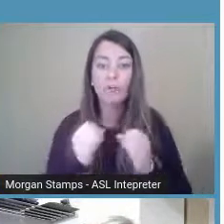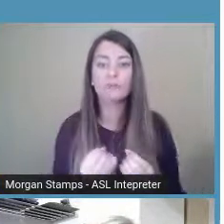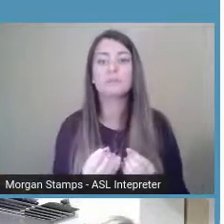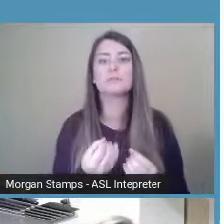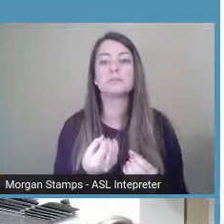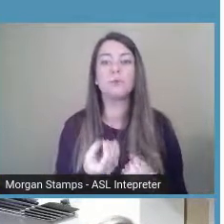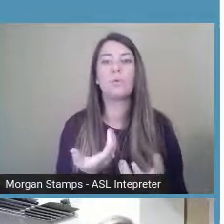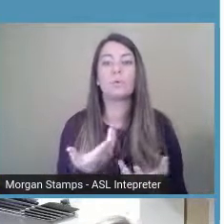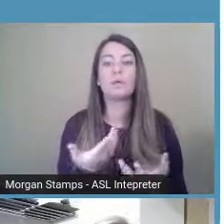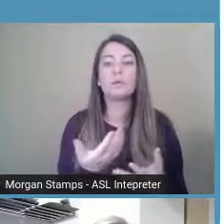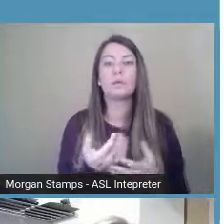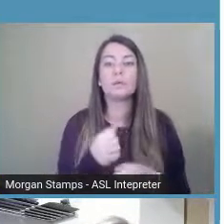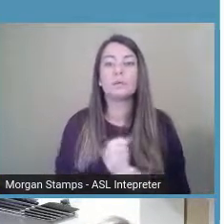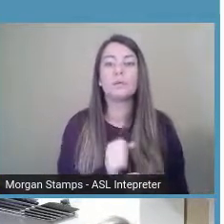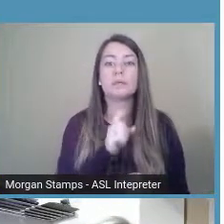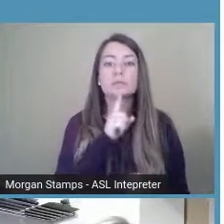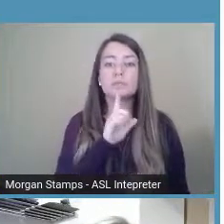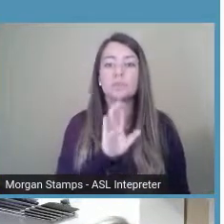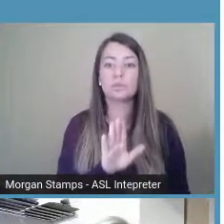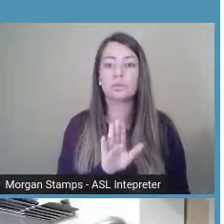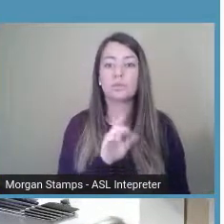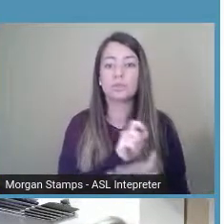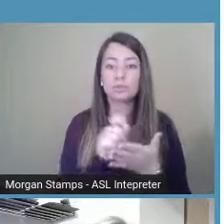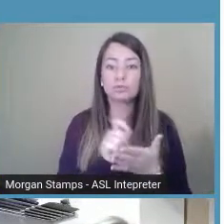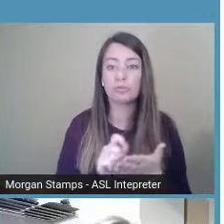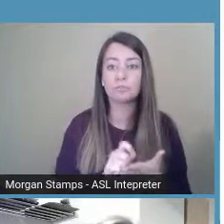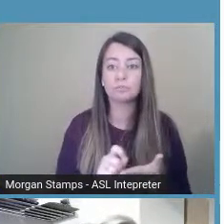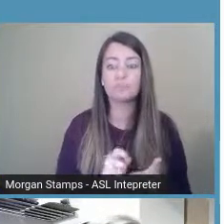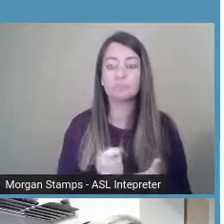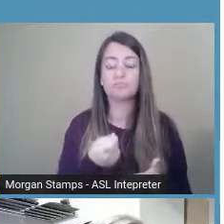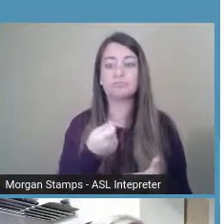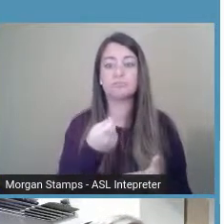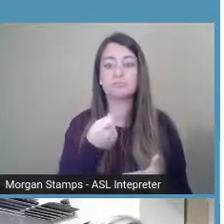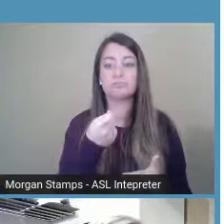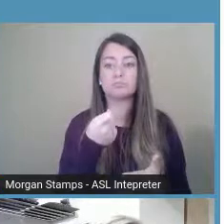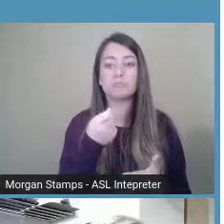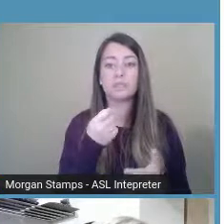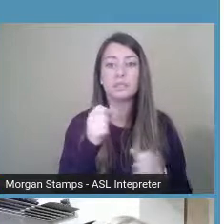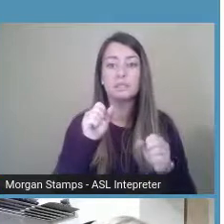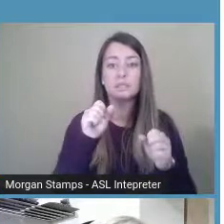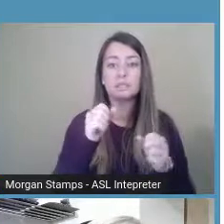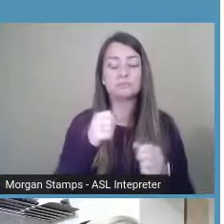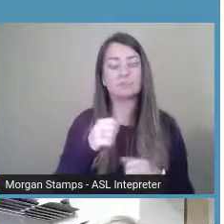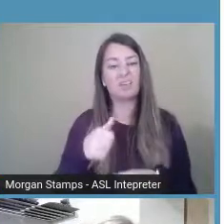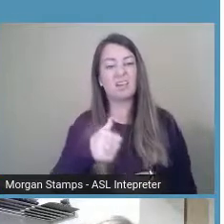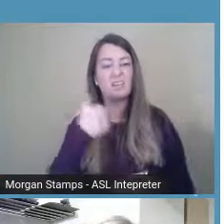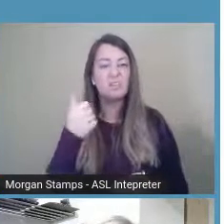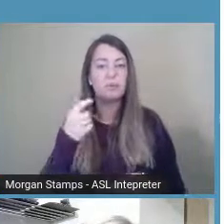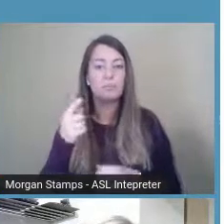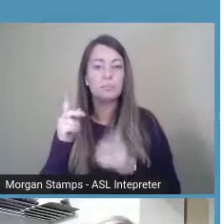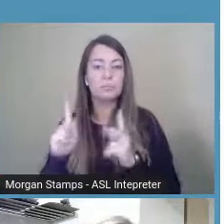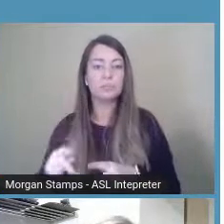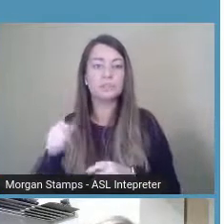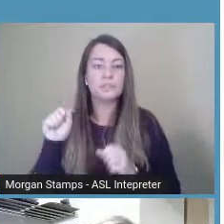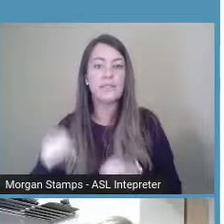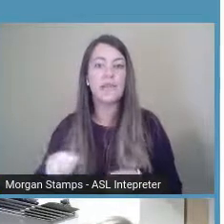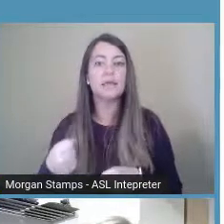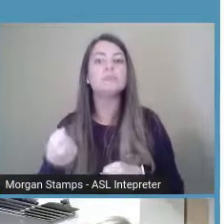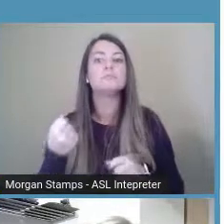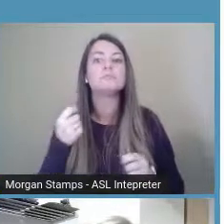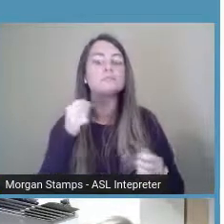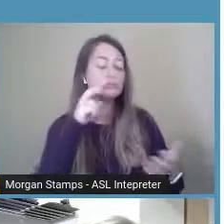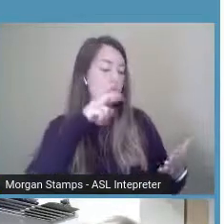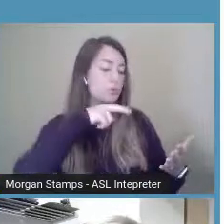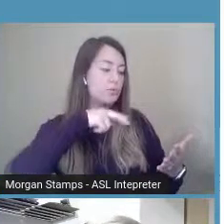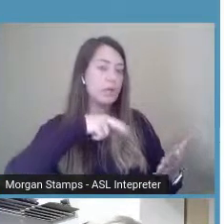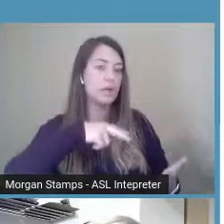whose belief in empowering small to mid-sized art institutions like ours allowed us not only to invest in simple technology